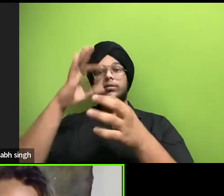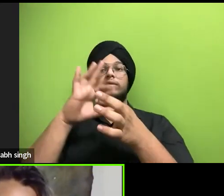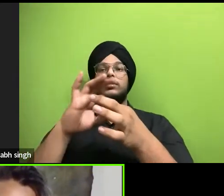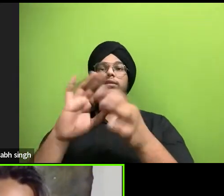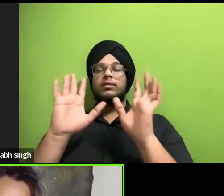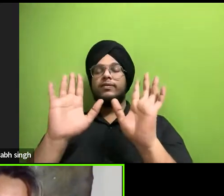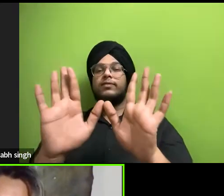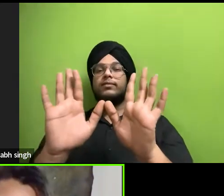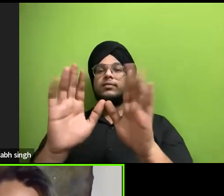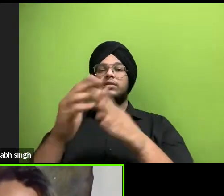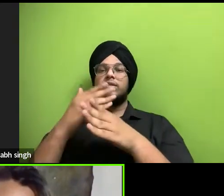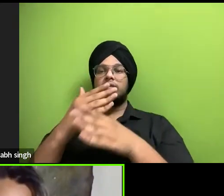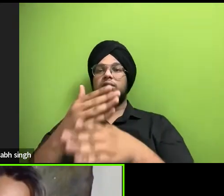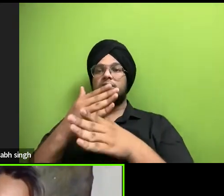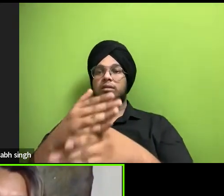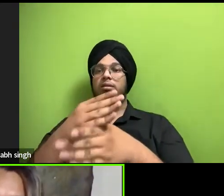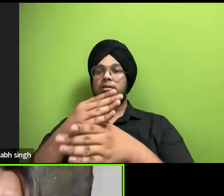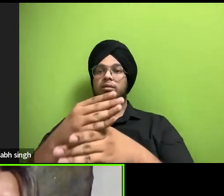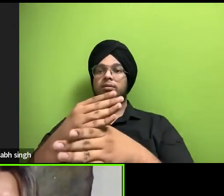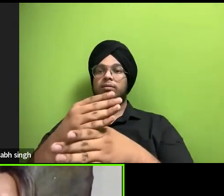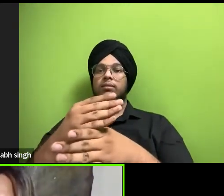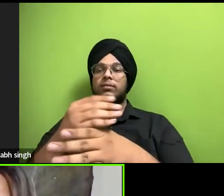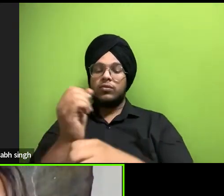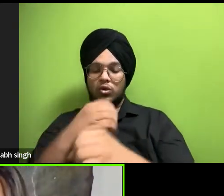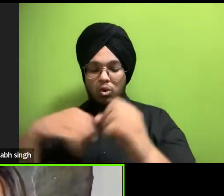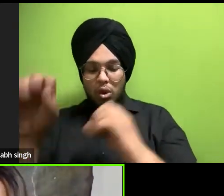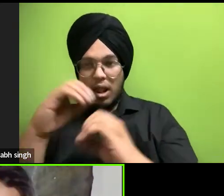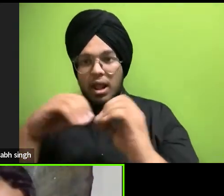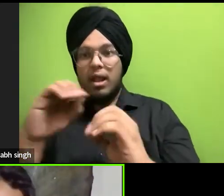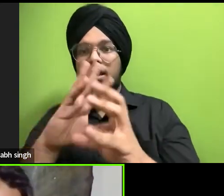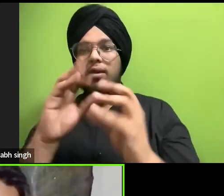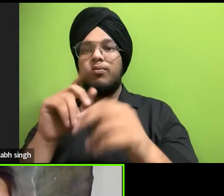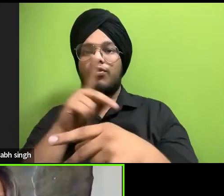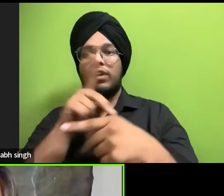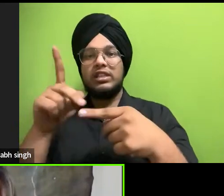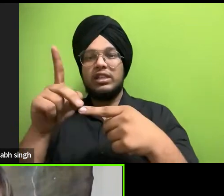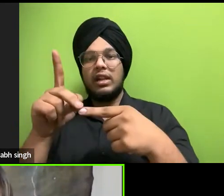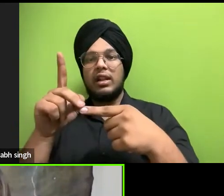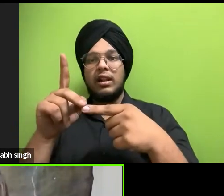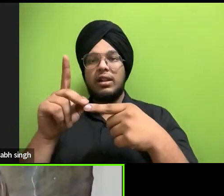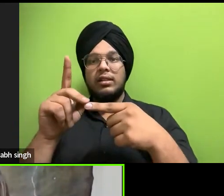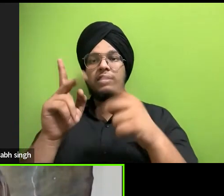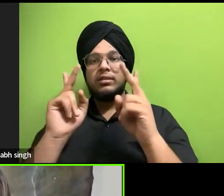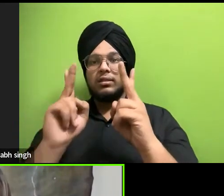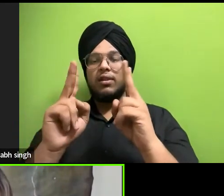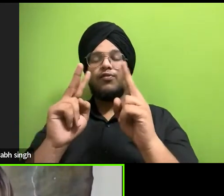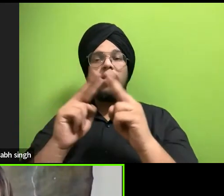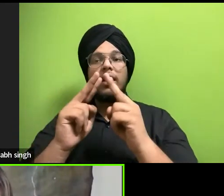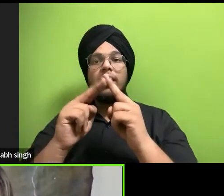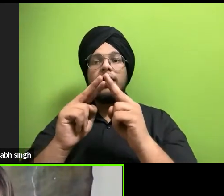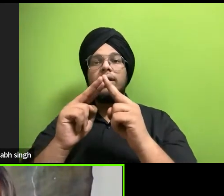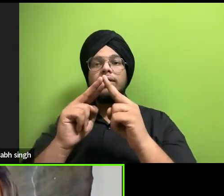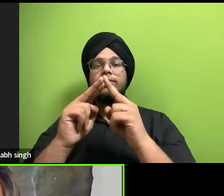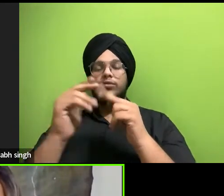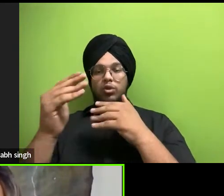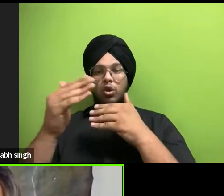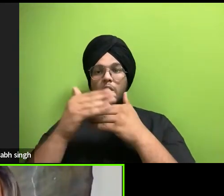shared collegial group of professionals that still are very close